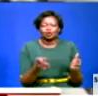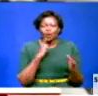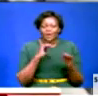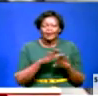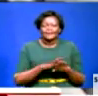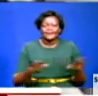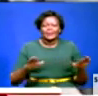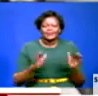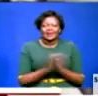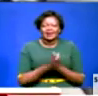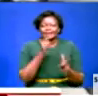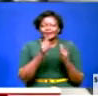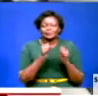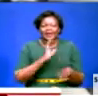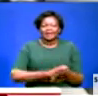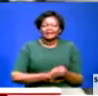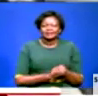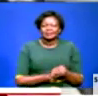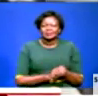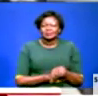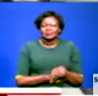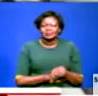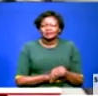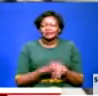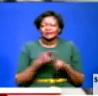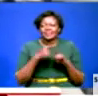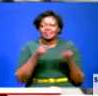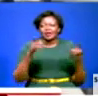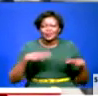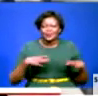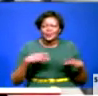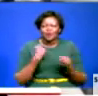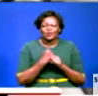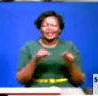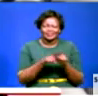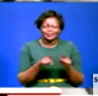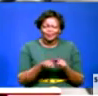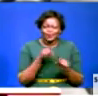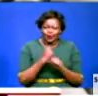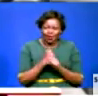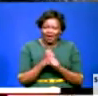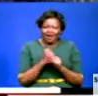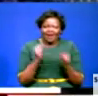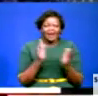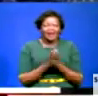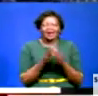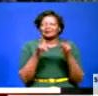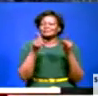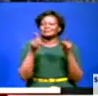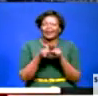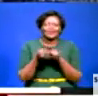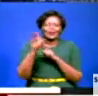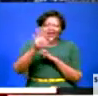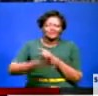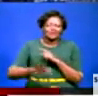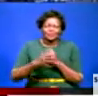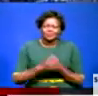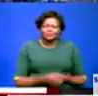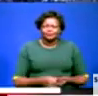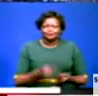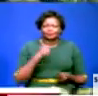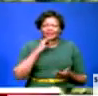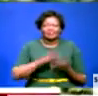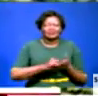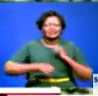and pensionable are earning, yet these people are doing the same work under the same environment. They have termed the move